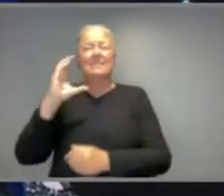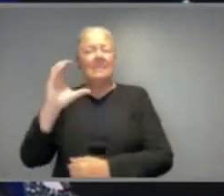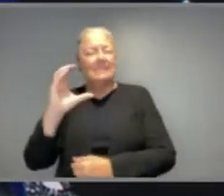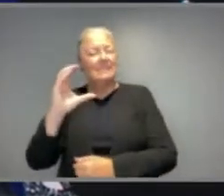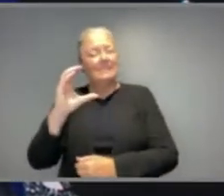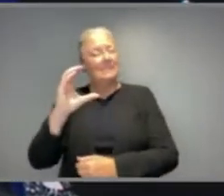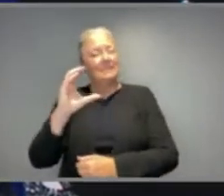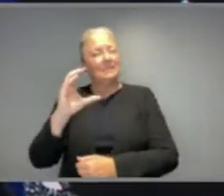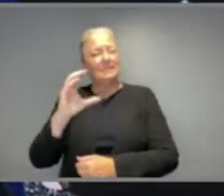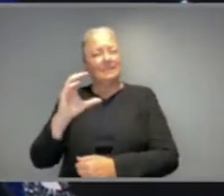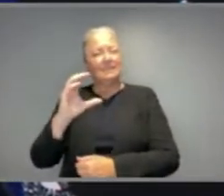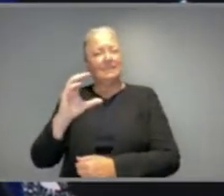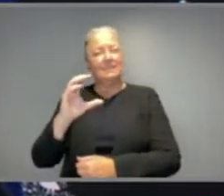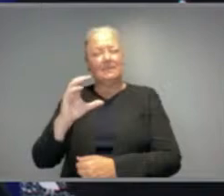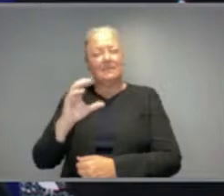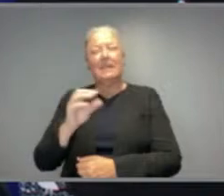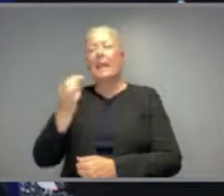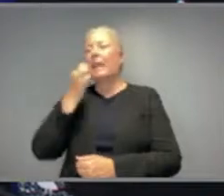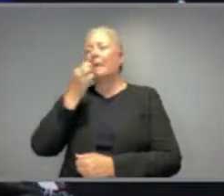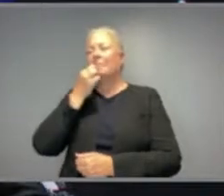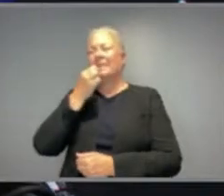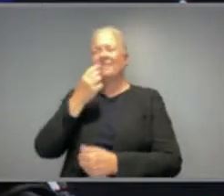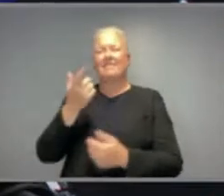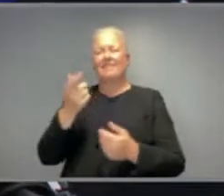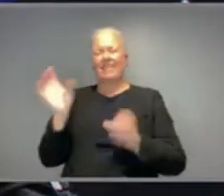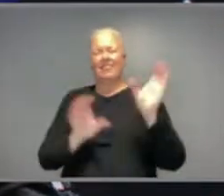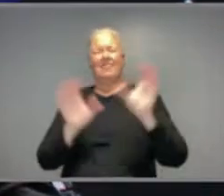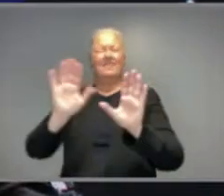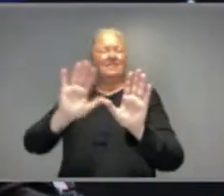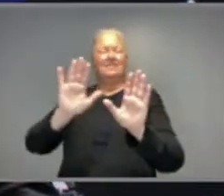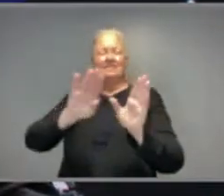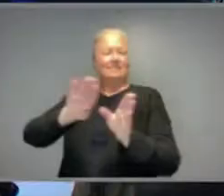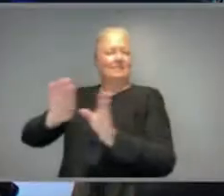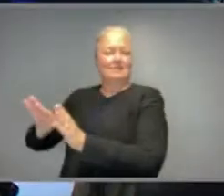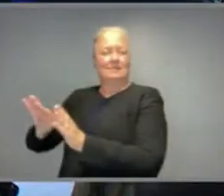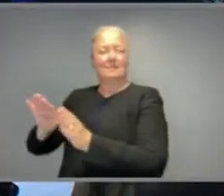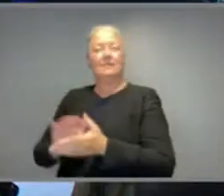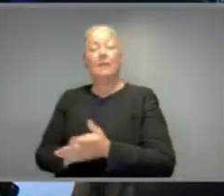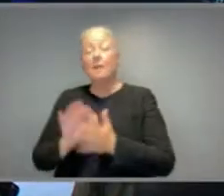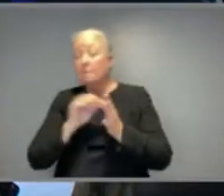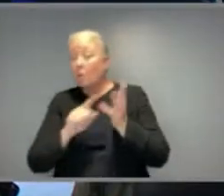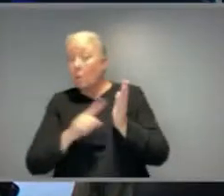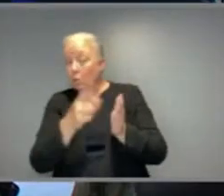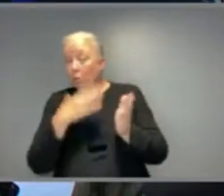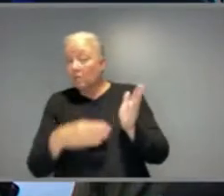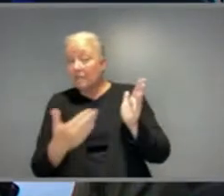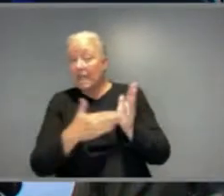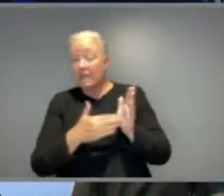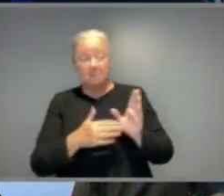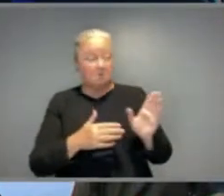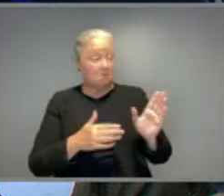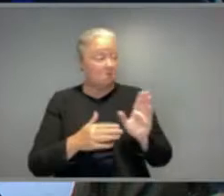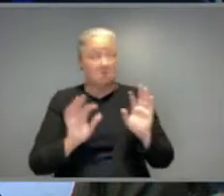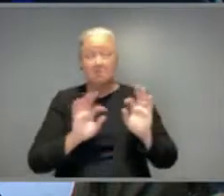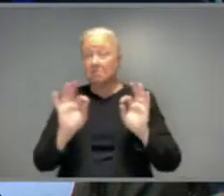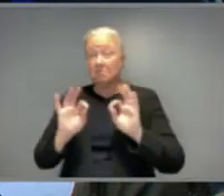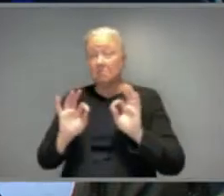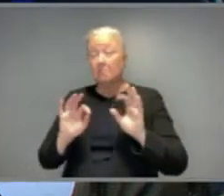phony conflicts here. Paul, is there anything, did you want to add to that, or? No? Okay, I think we'll just keep going